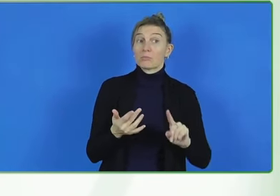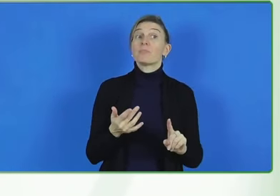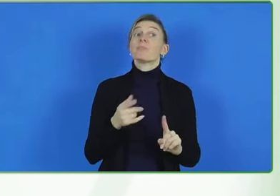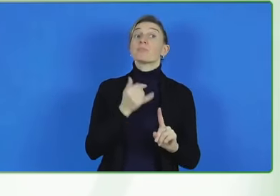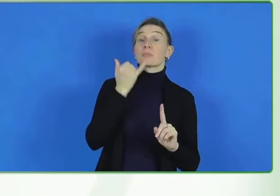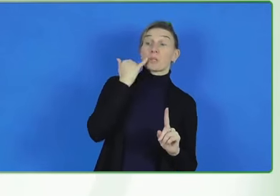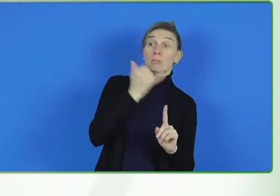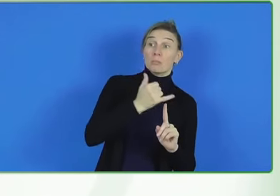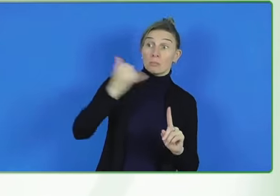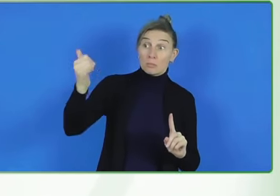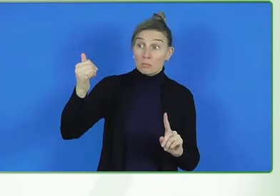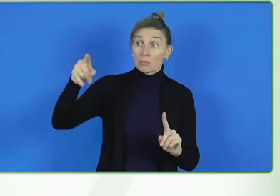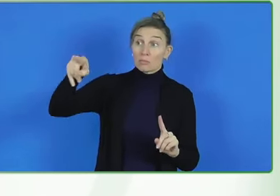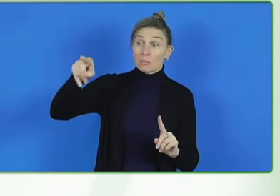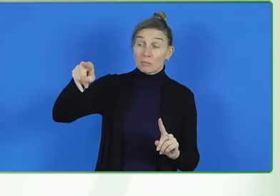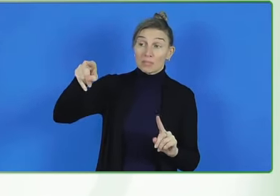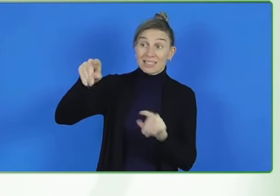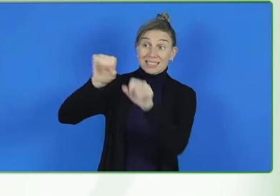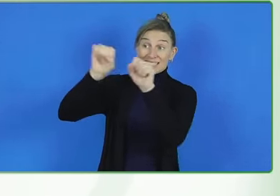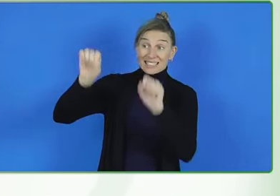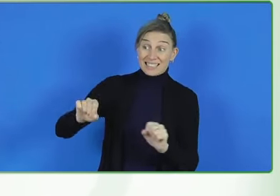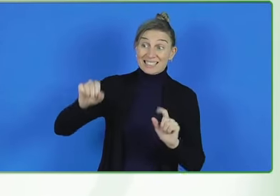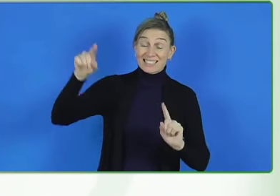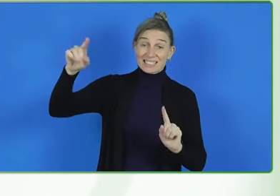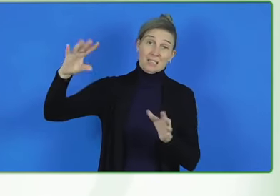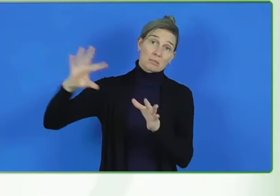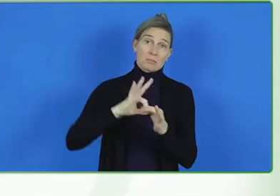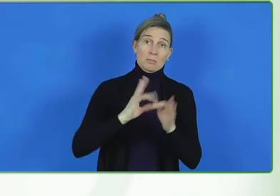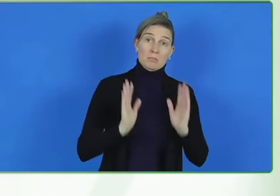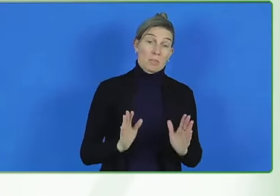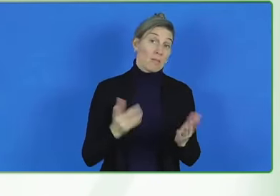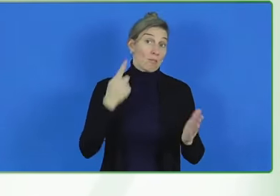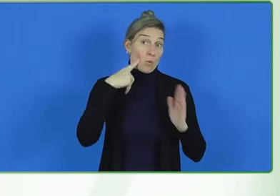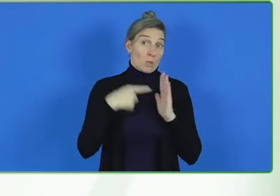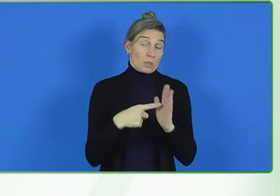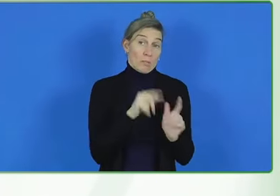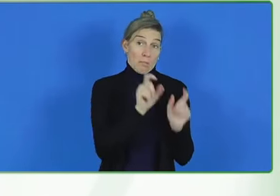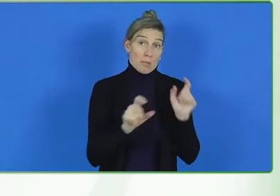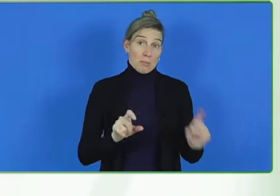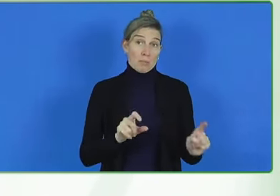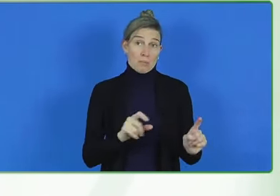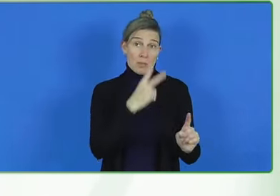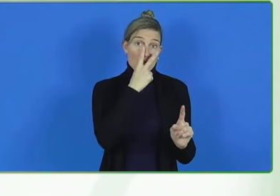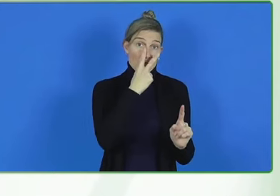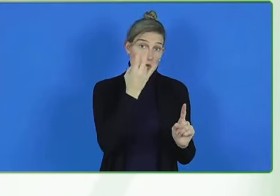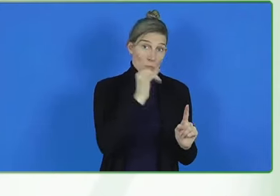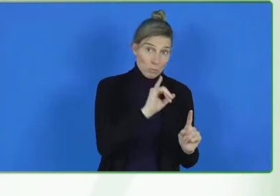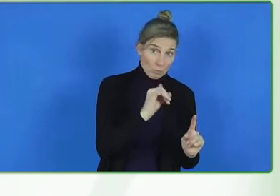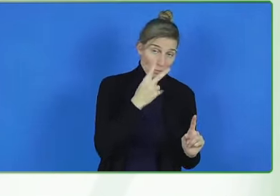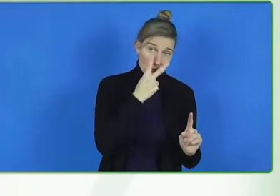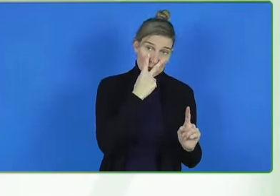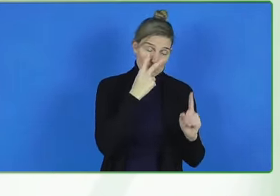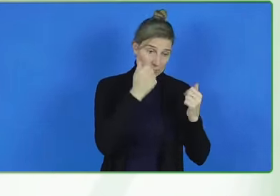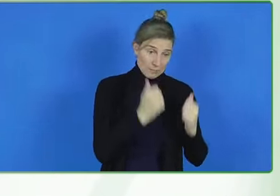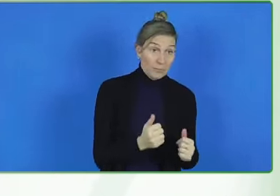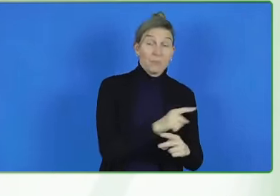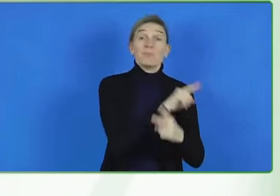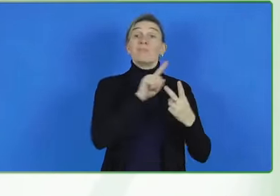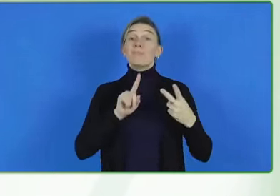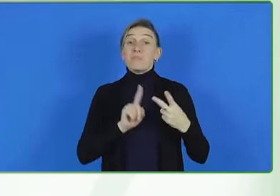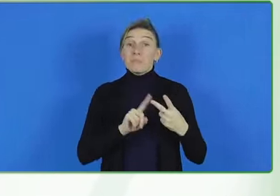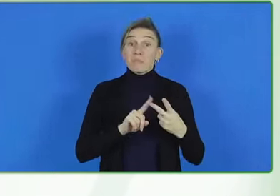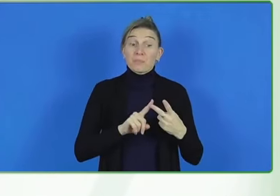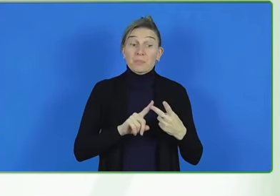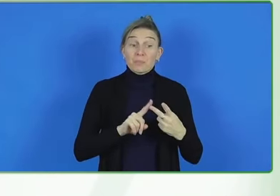with visual impairment. And another example is remote sign language interpretation or